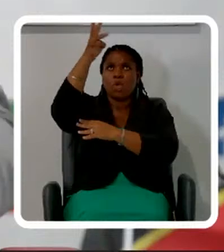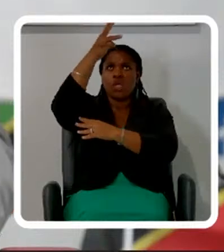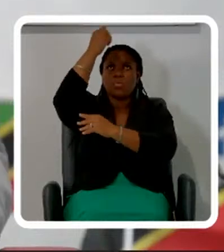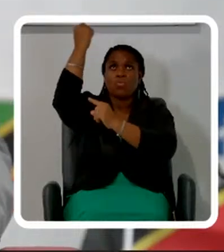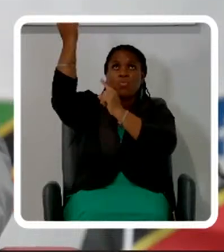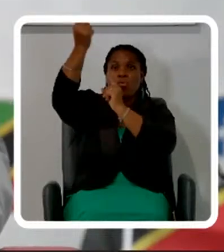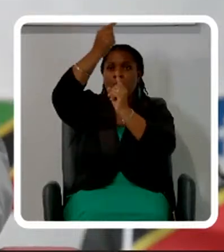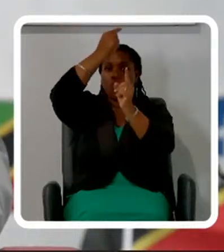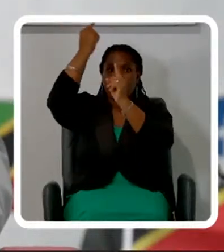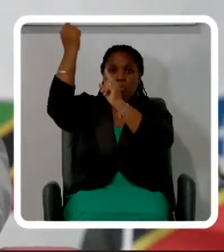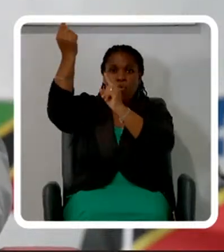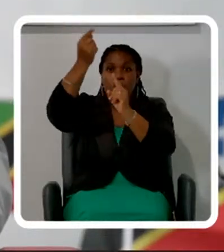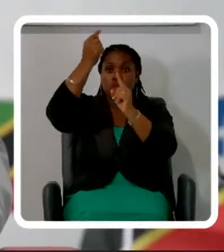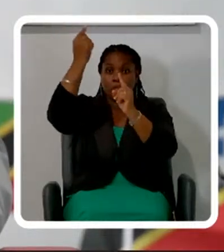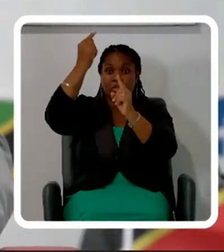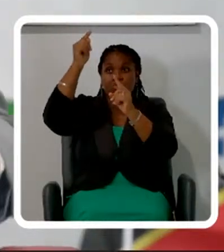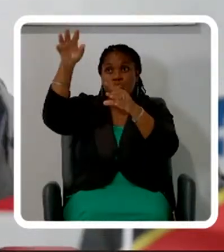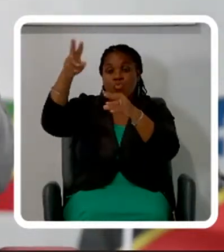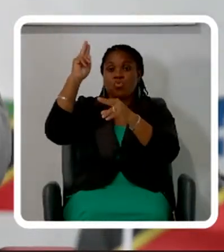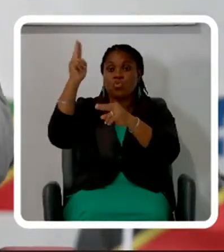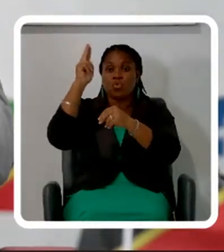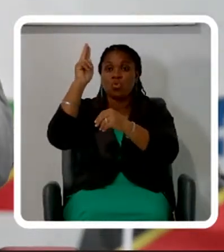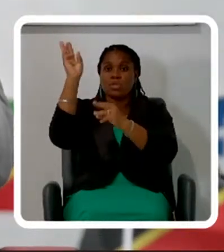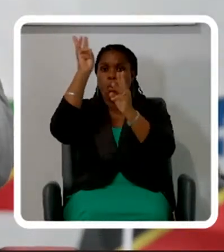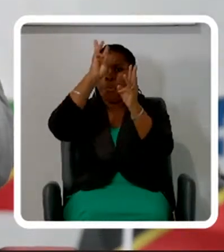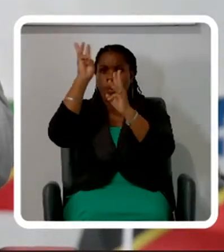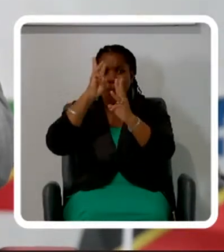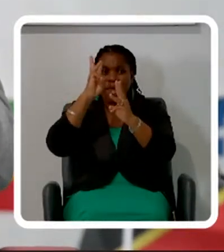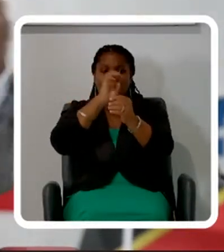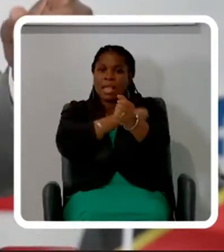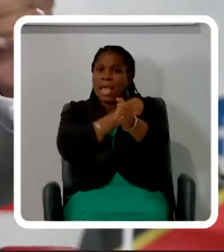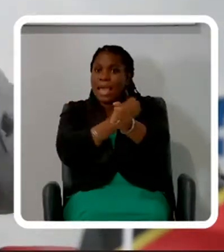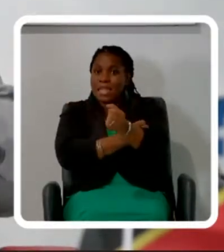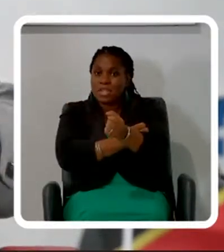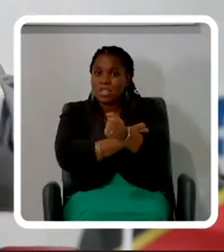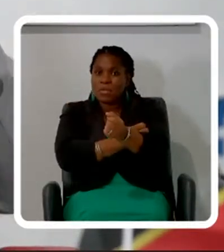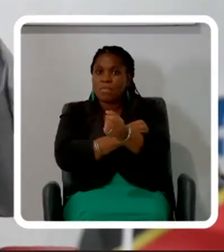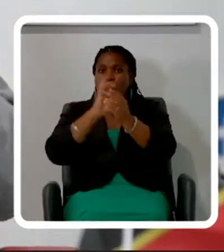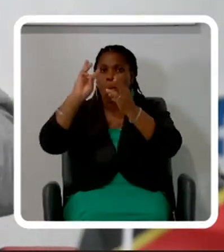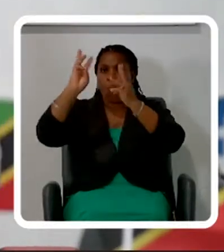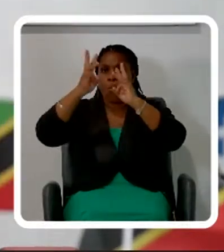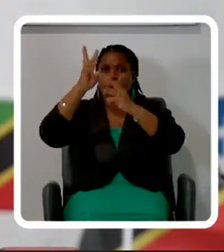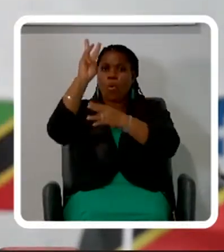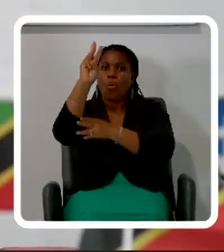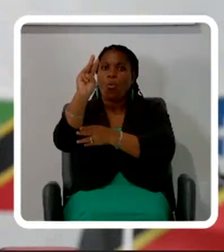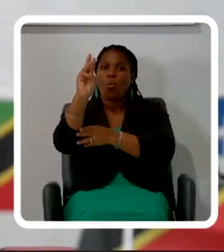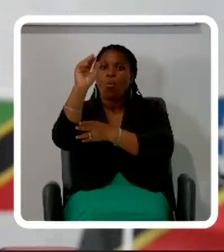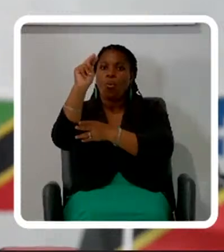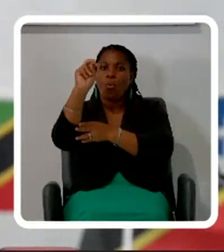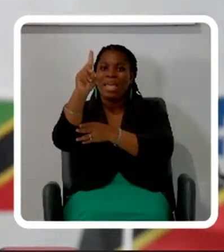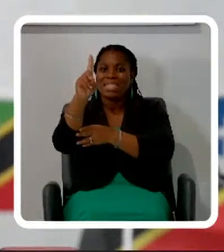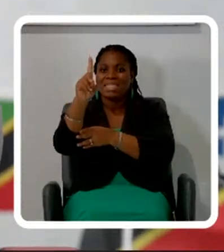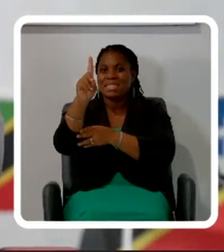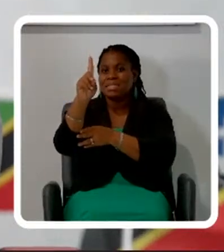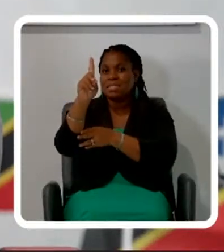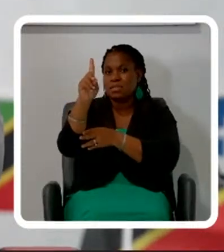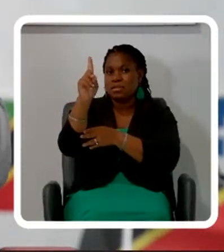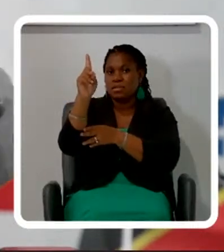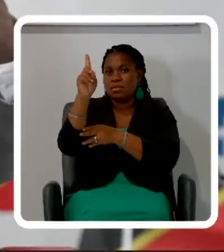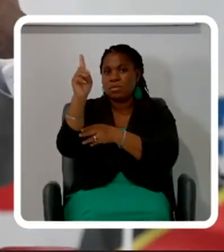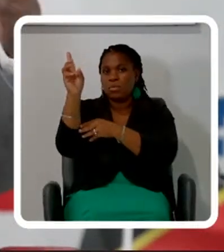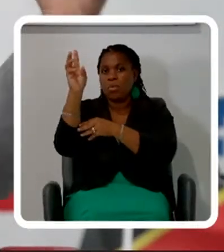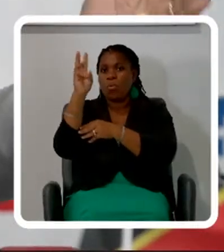one wind turbine. So while that question is a relevant question, and it might have been very